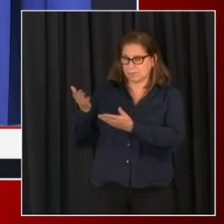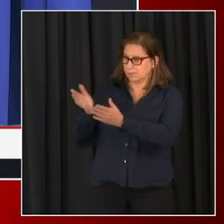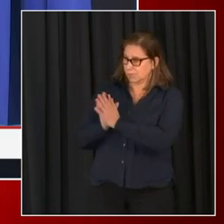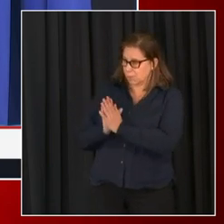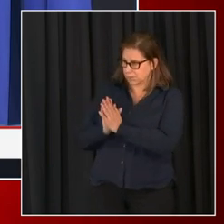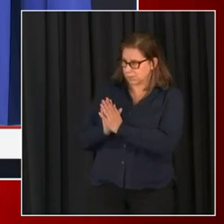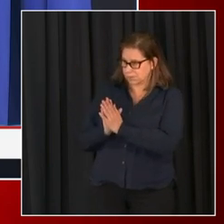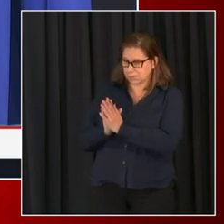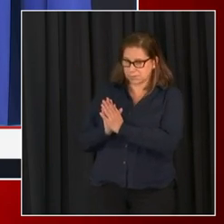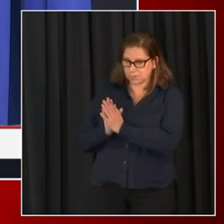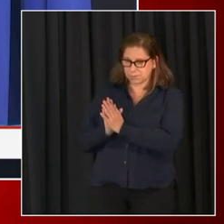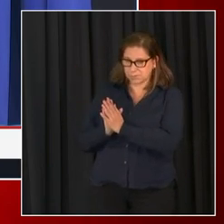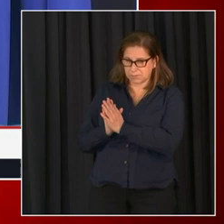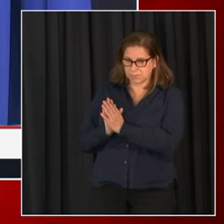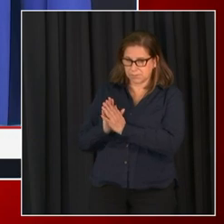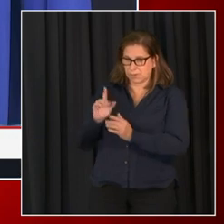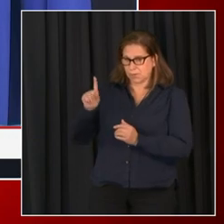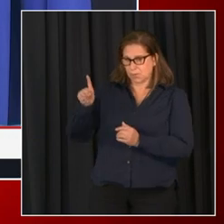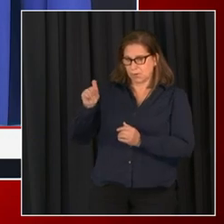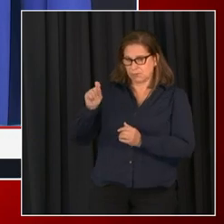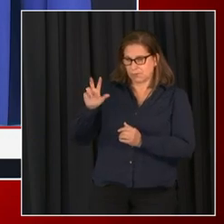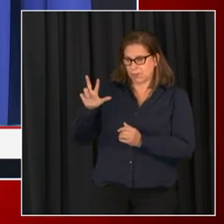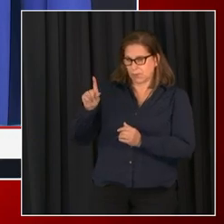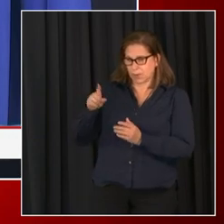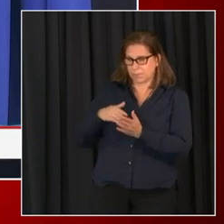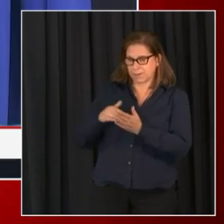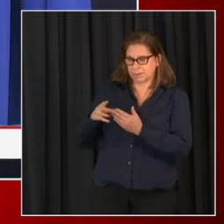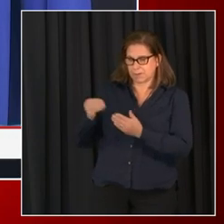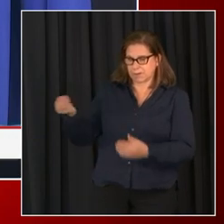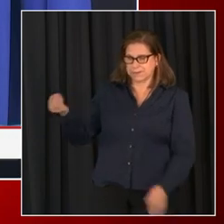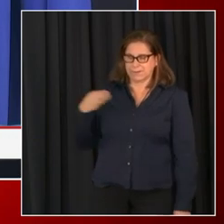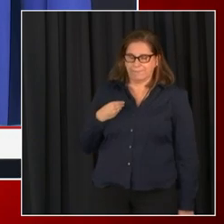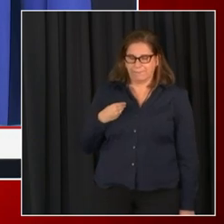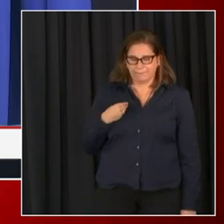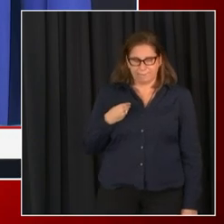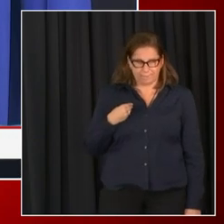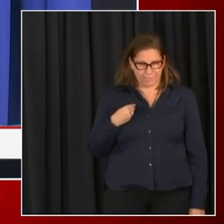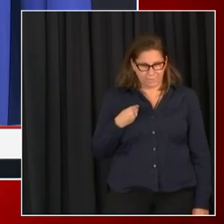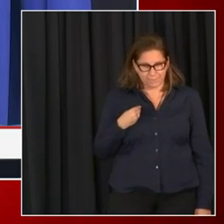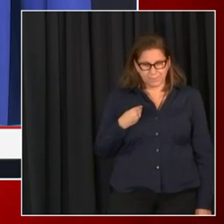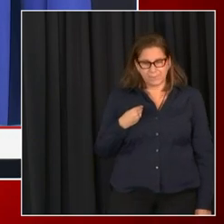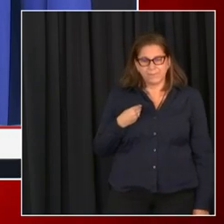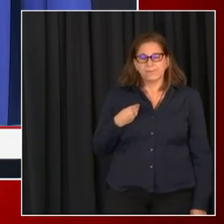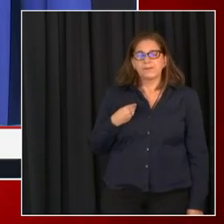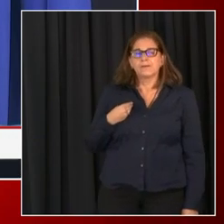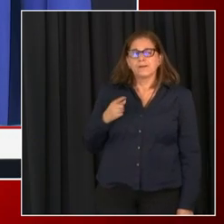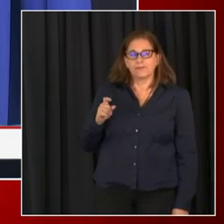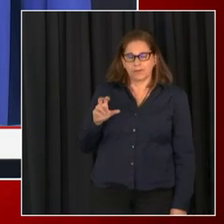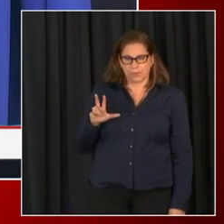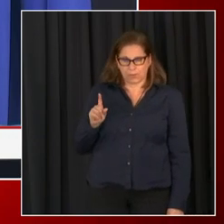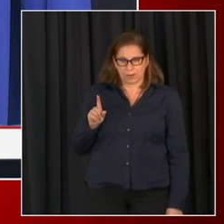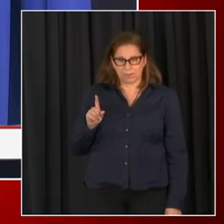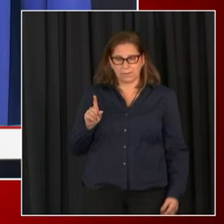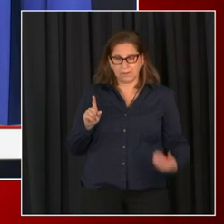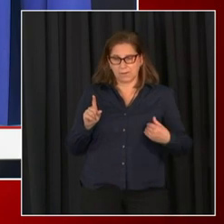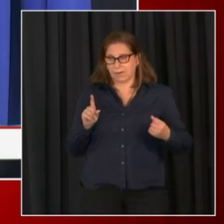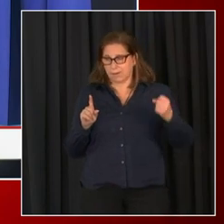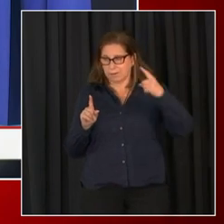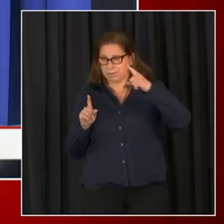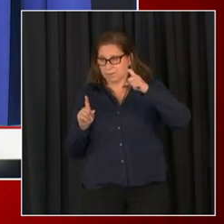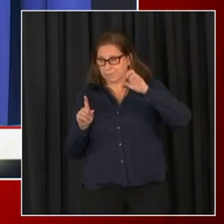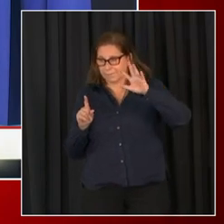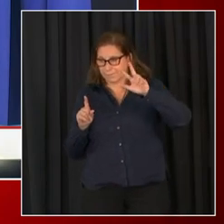131 has been approved for reimbursement to the District of Columbia by FEMA. The